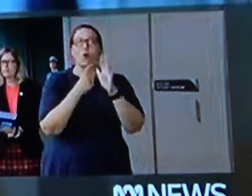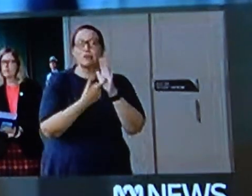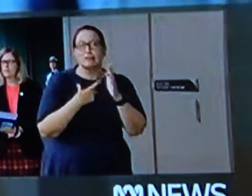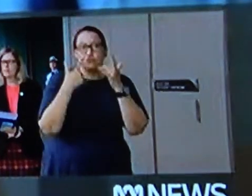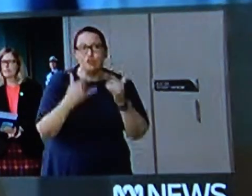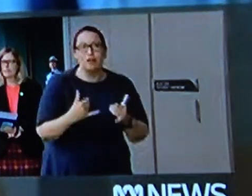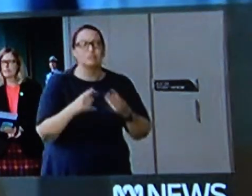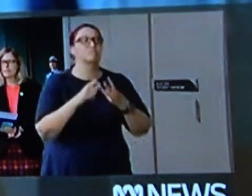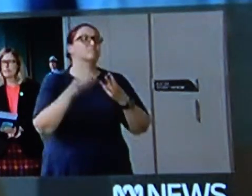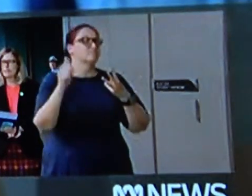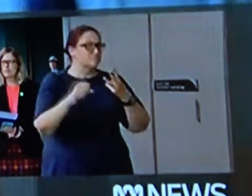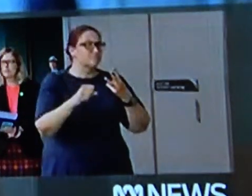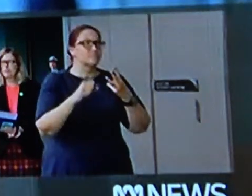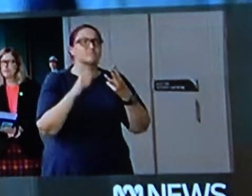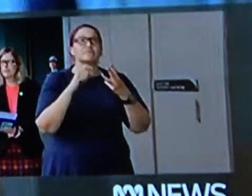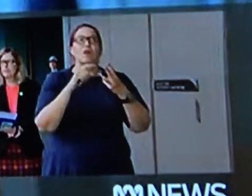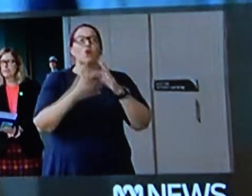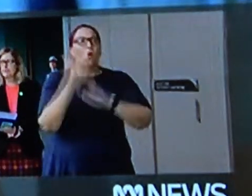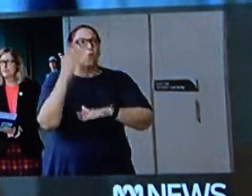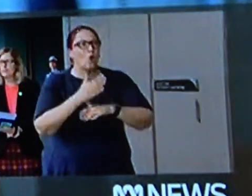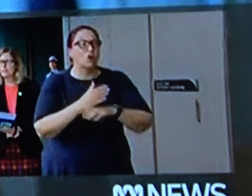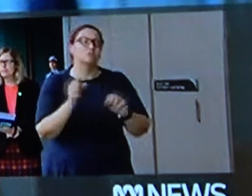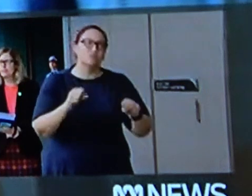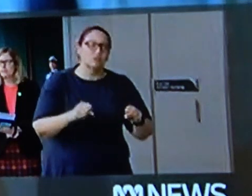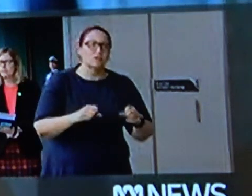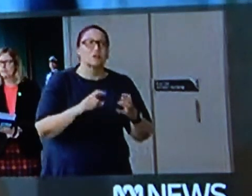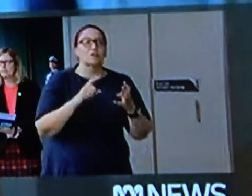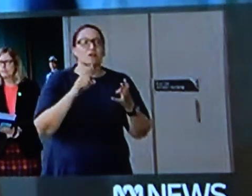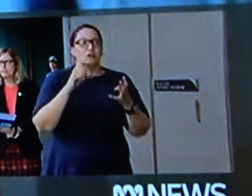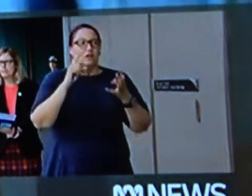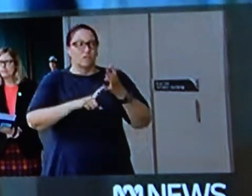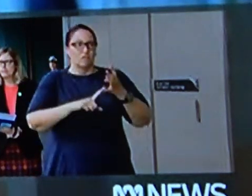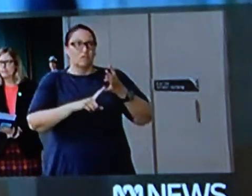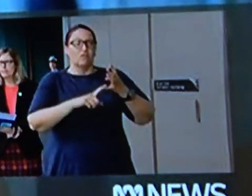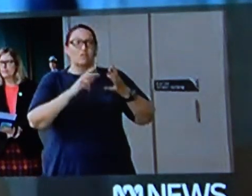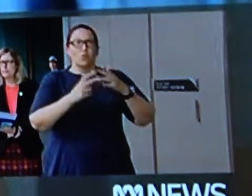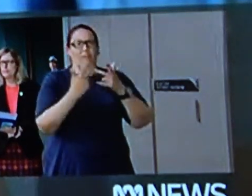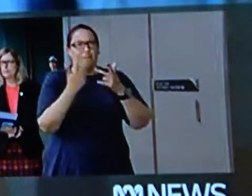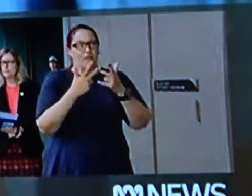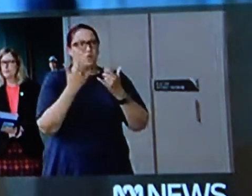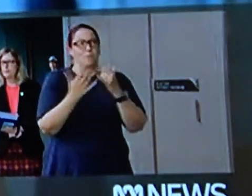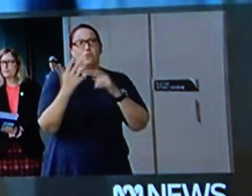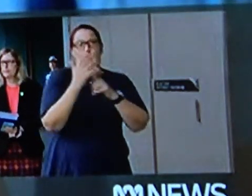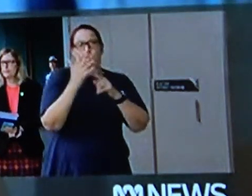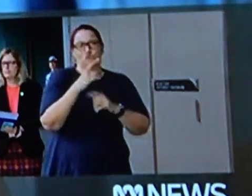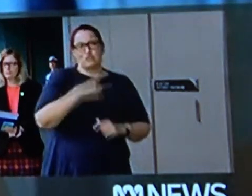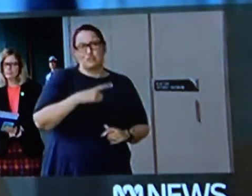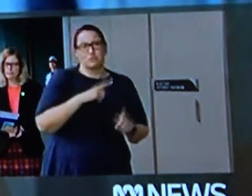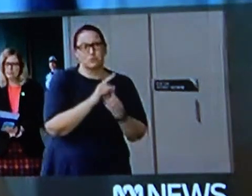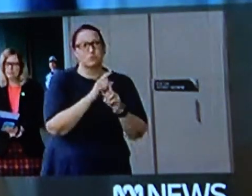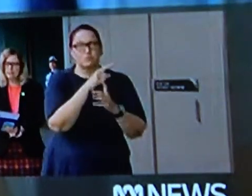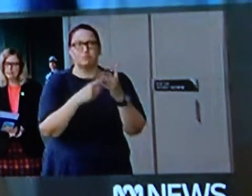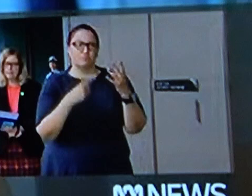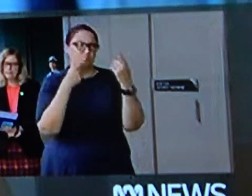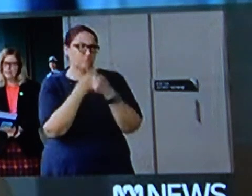everything from home, you should. It's only in these very exceptional circumstances that you should be leaving home. I'm pleased to say that the